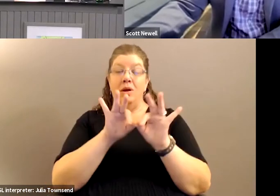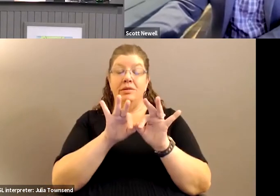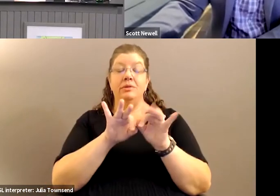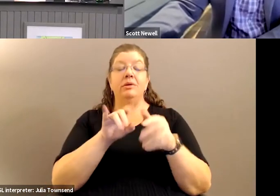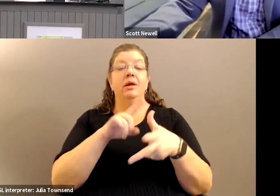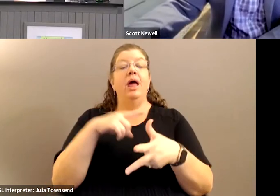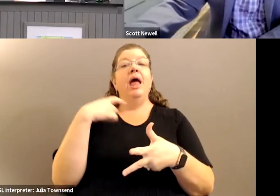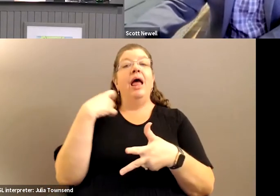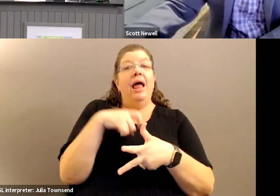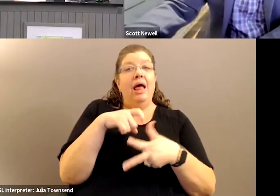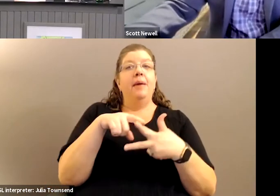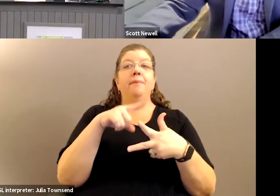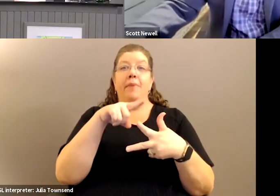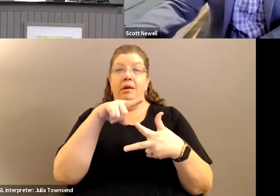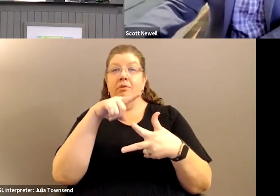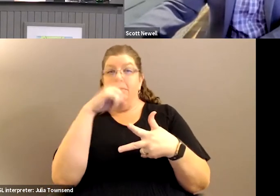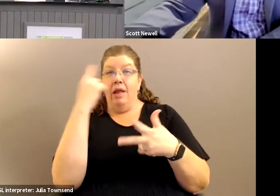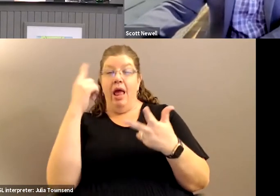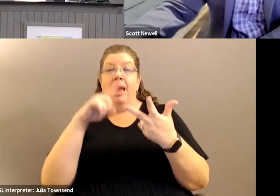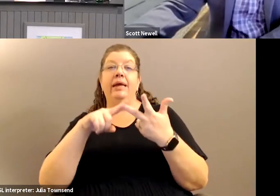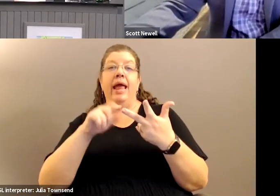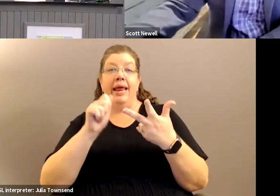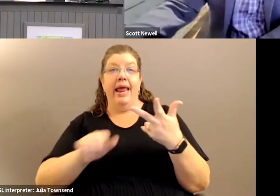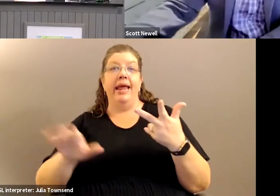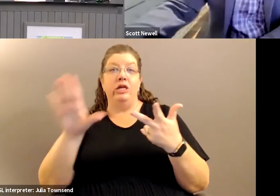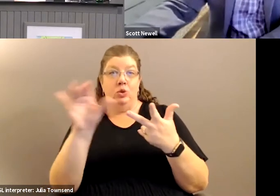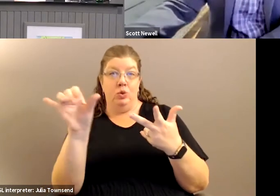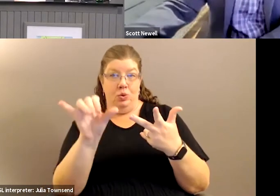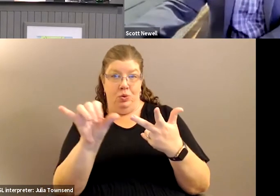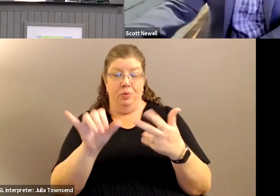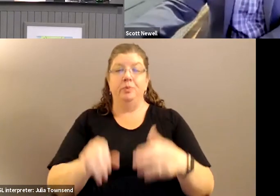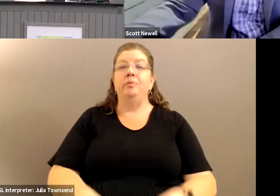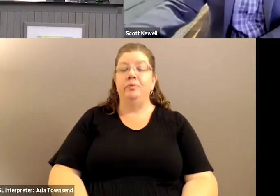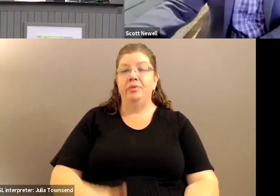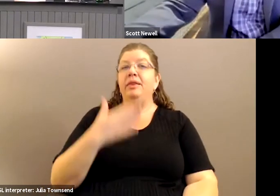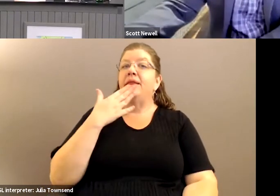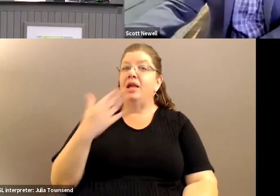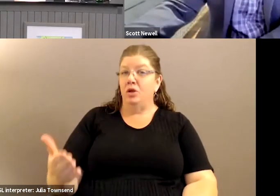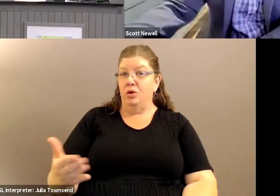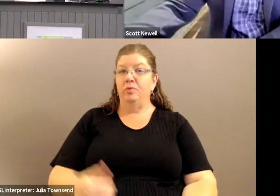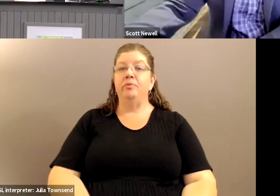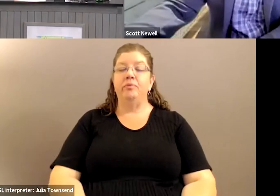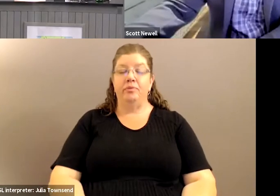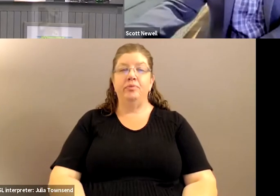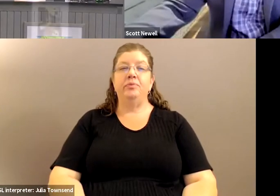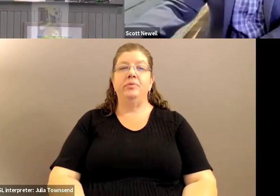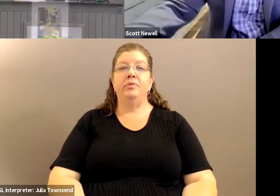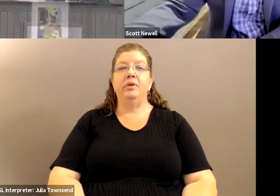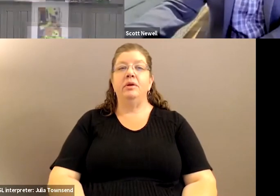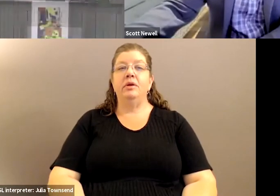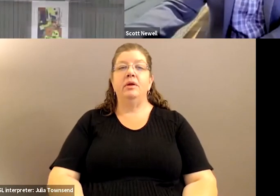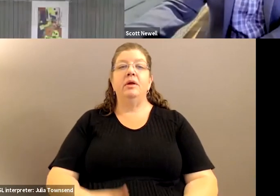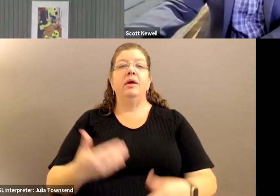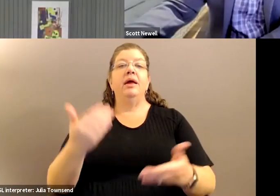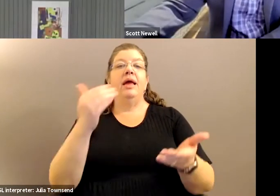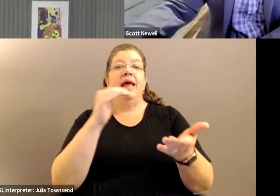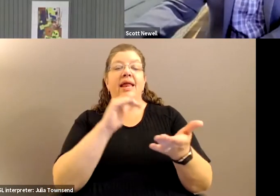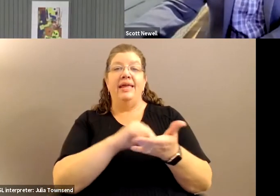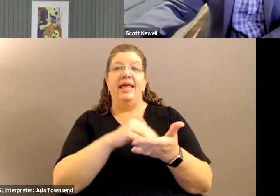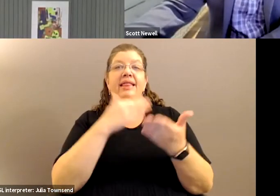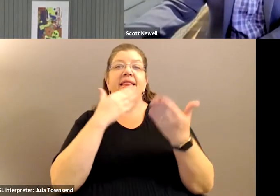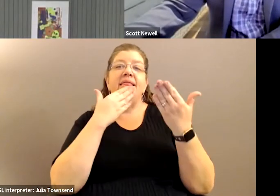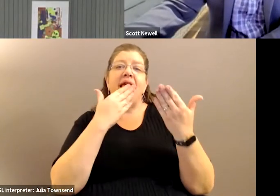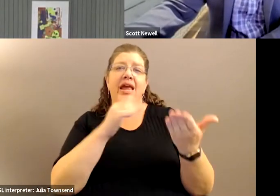highlighting them absolutely thank you yeah i i just again thank you for thank you for the